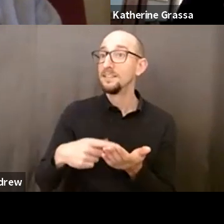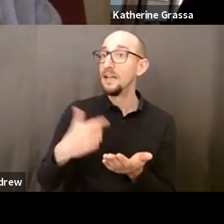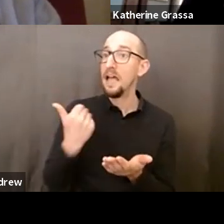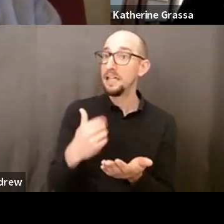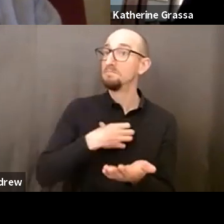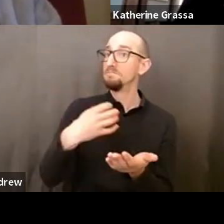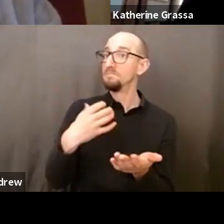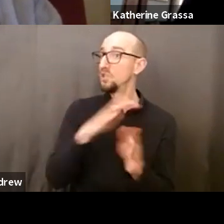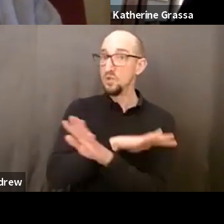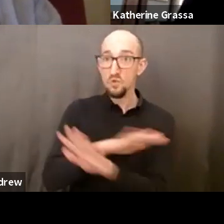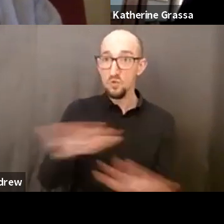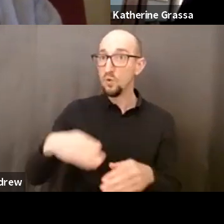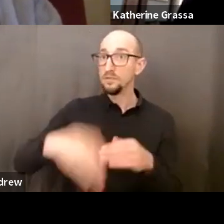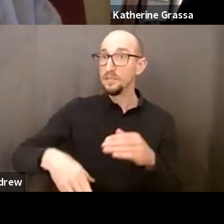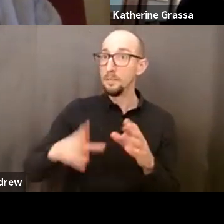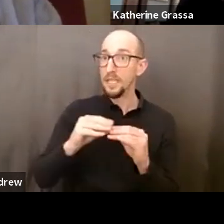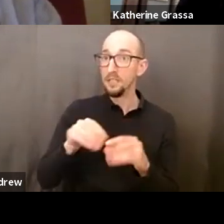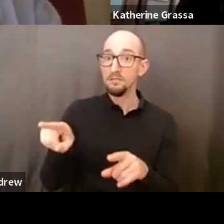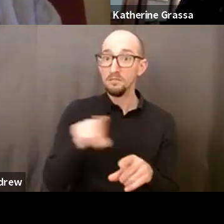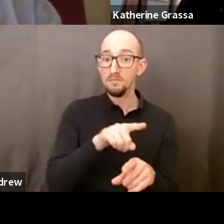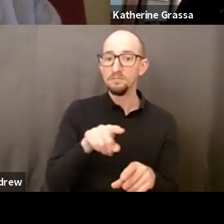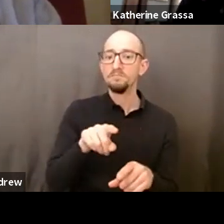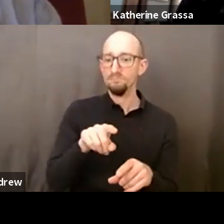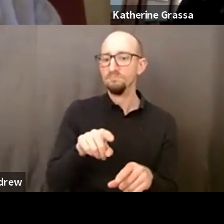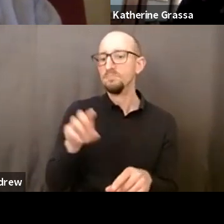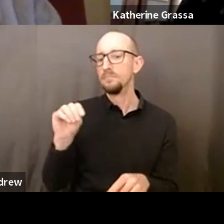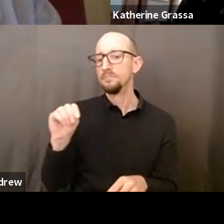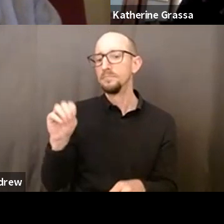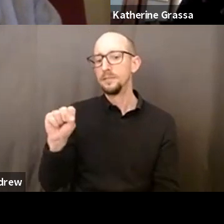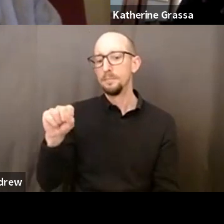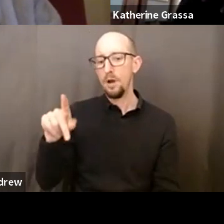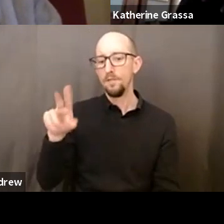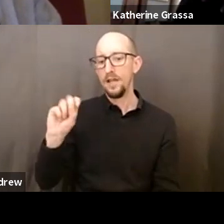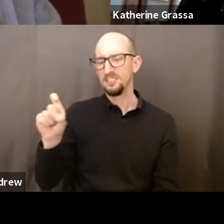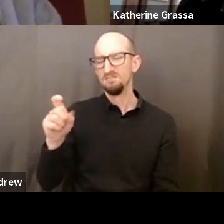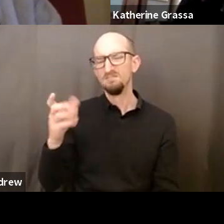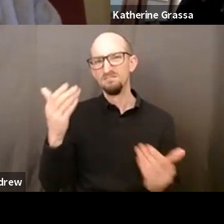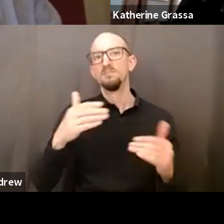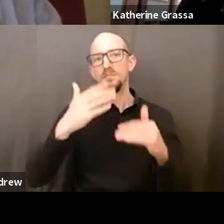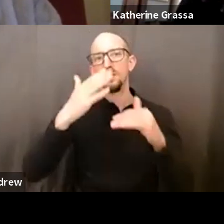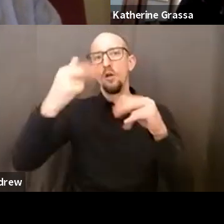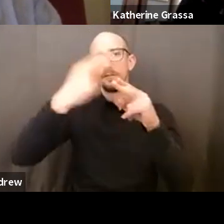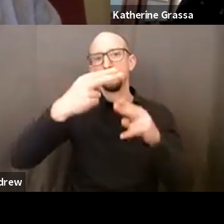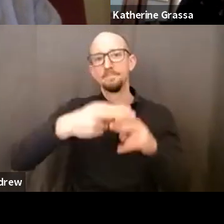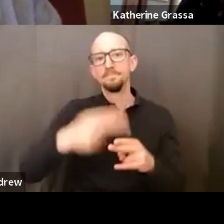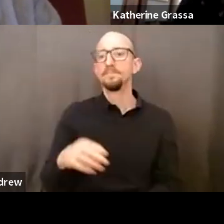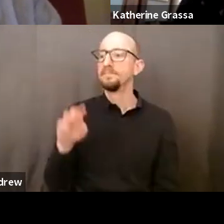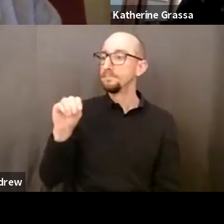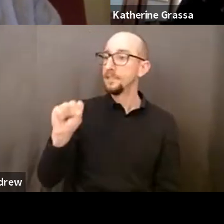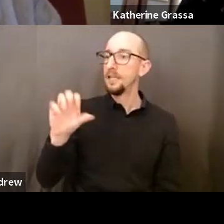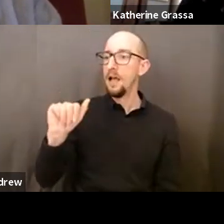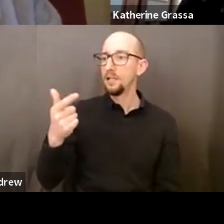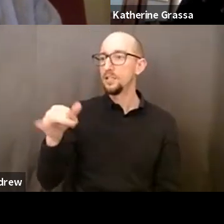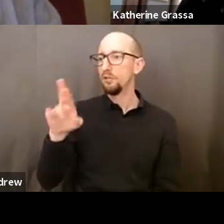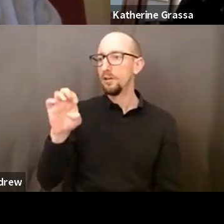motion? Ms. Pavek, will you please call the roll? Thank you. Ms. Aguirre, Yes.